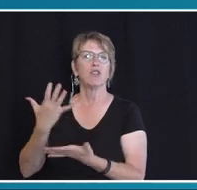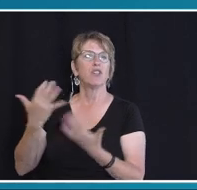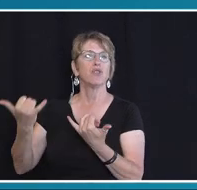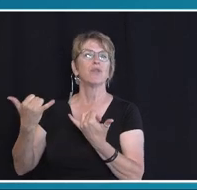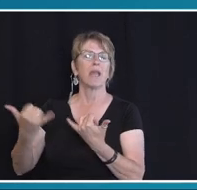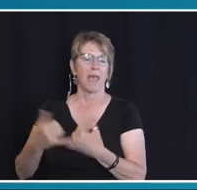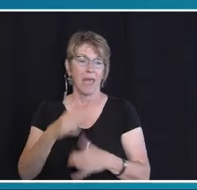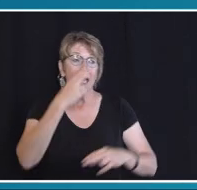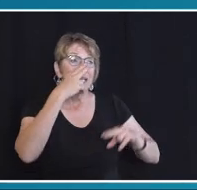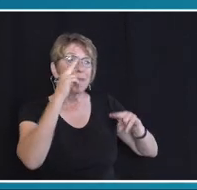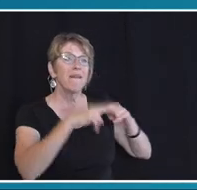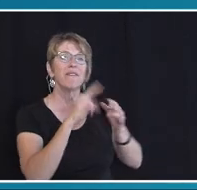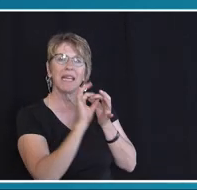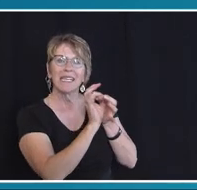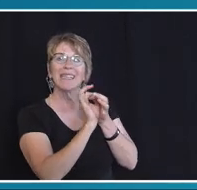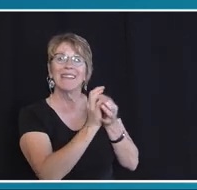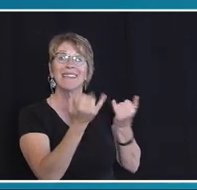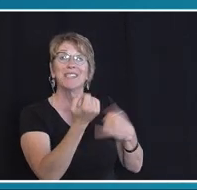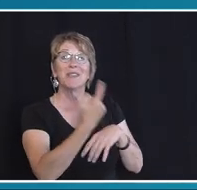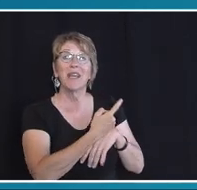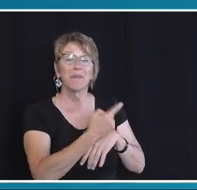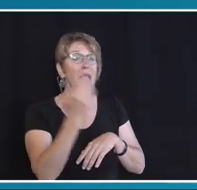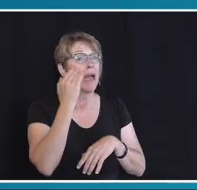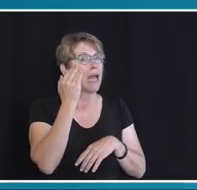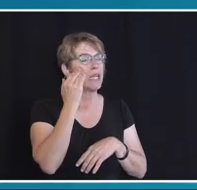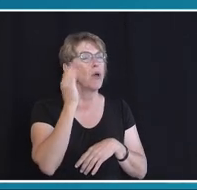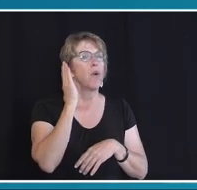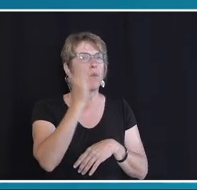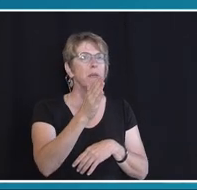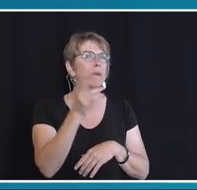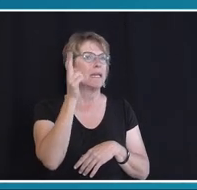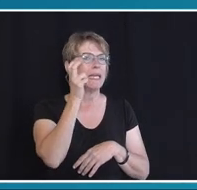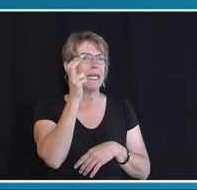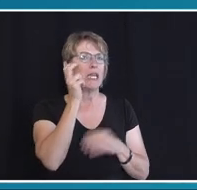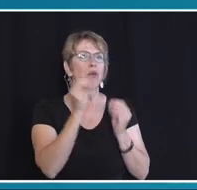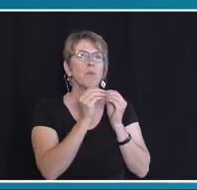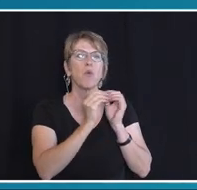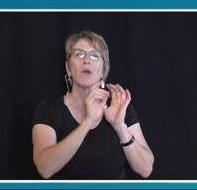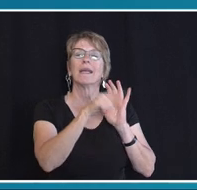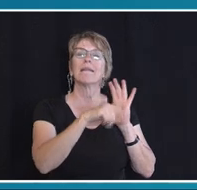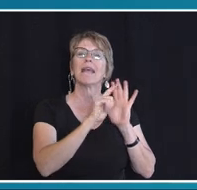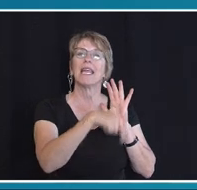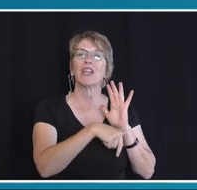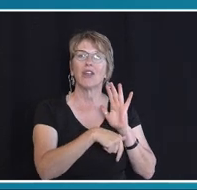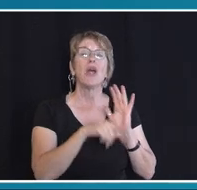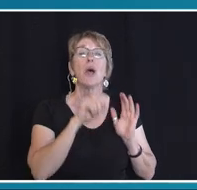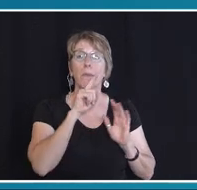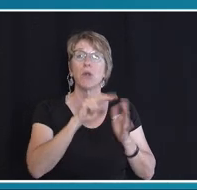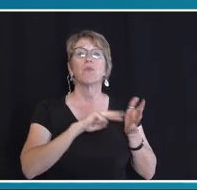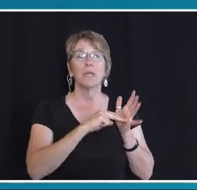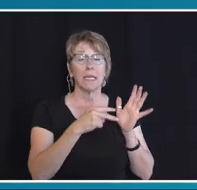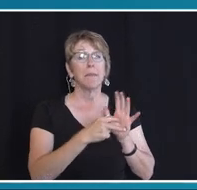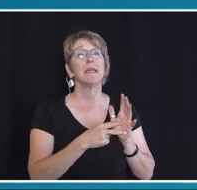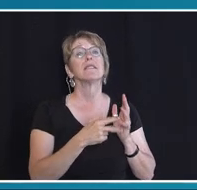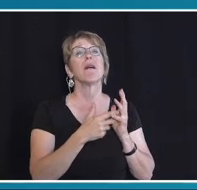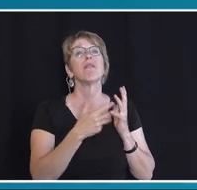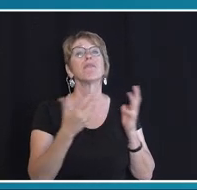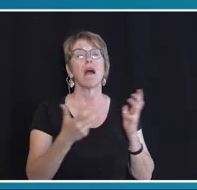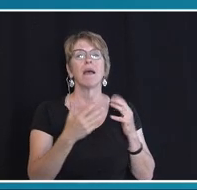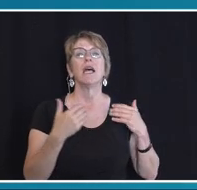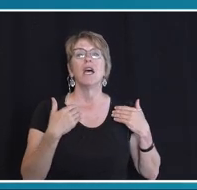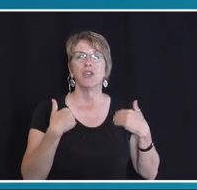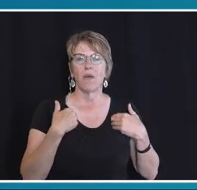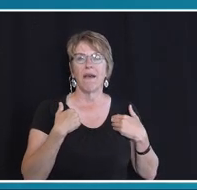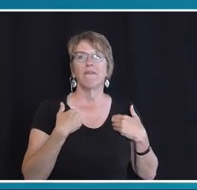so much fun for me reconnecting with you today. And I know we'll be hearing a little bit more from you later in the program. It means a lot to have you as part of